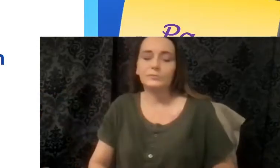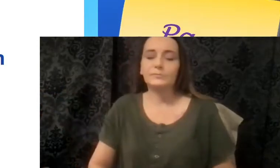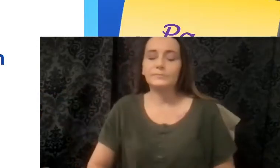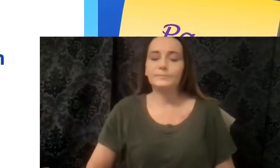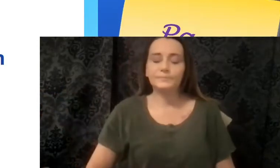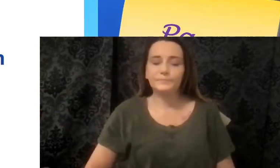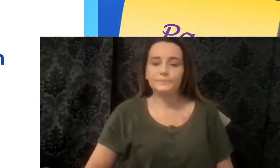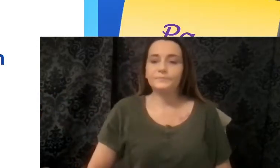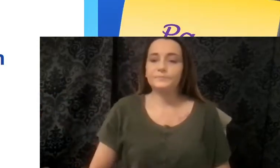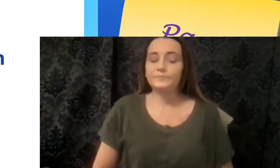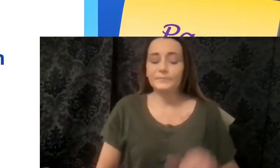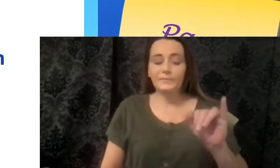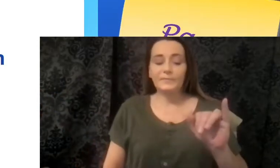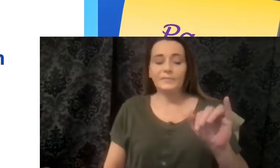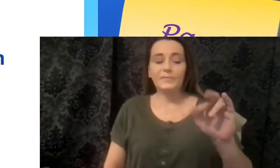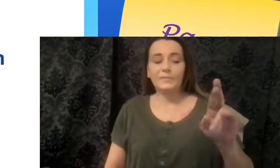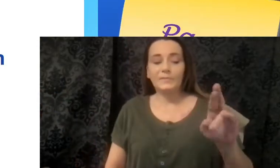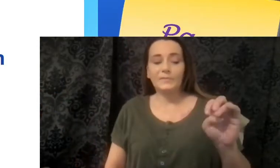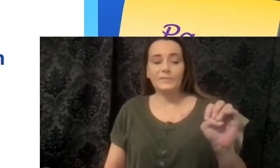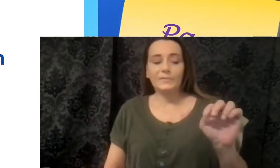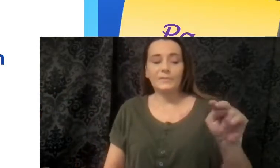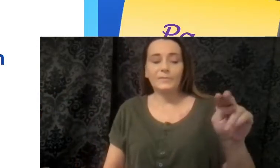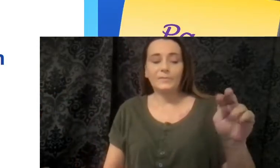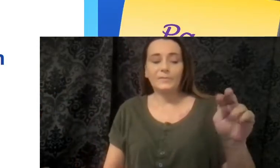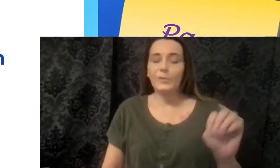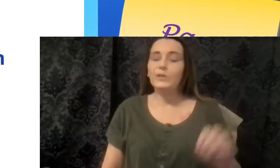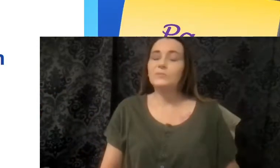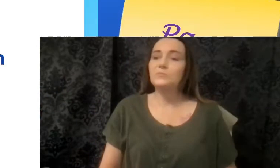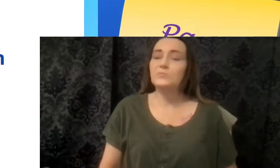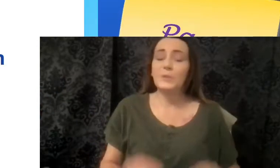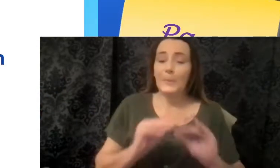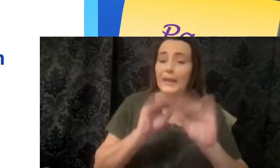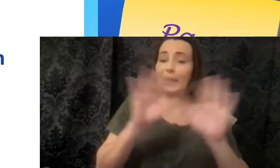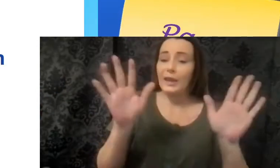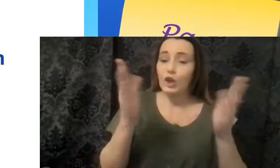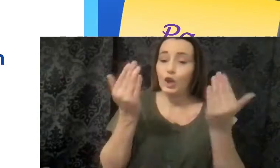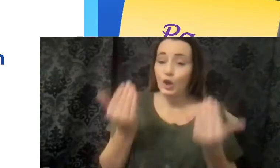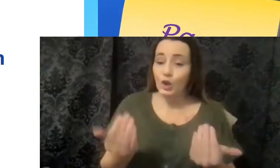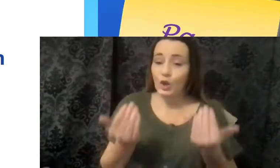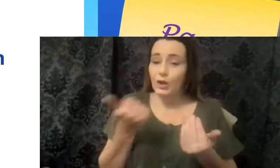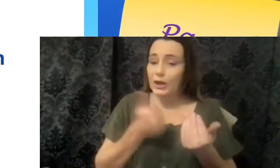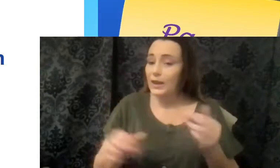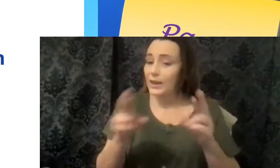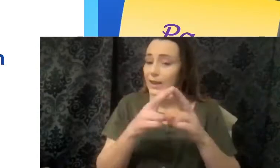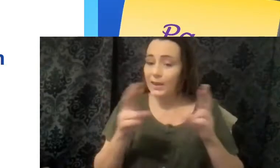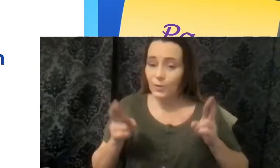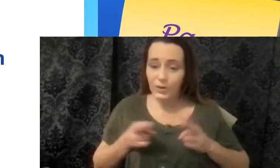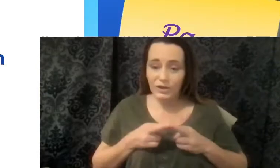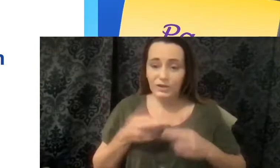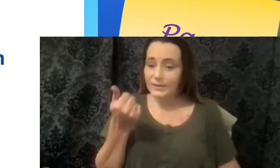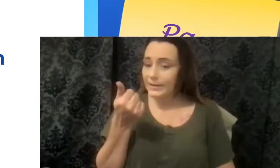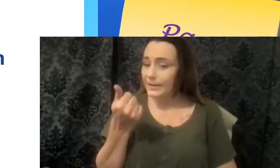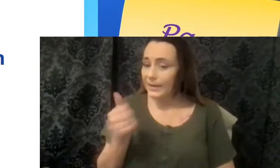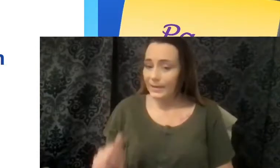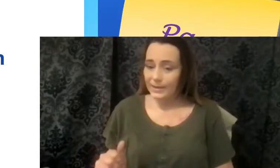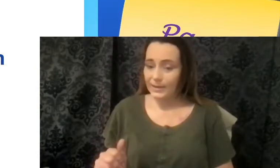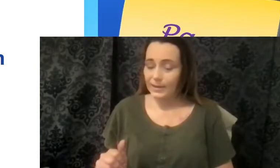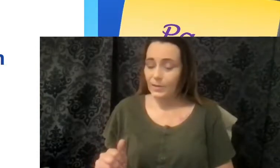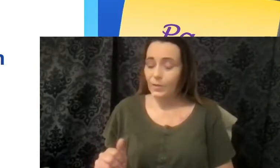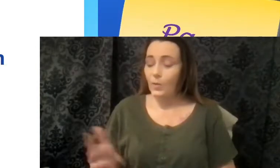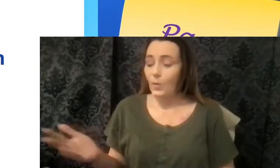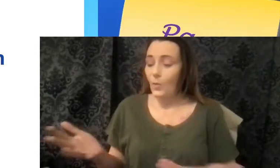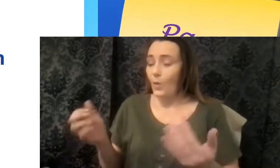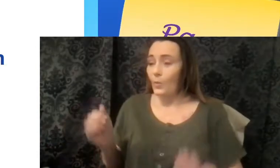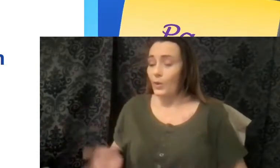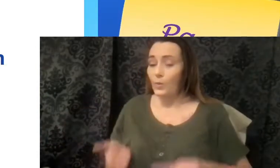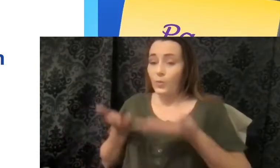Okay, just to be clear, currently, any region, and what we're proposing, as I've